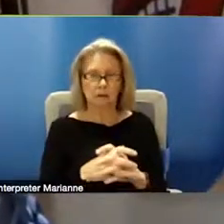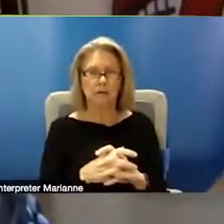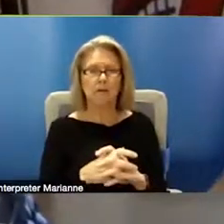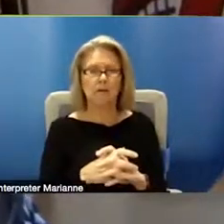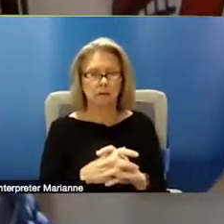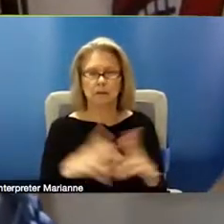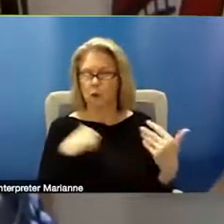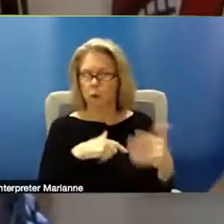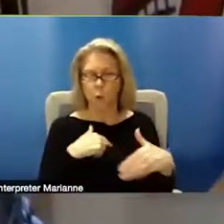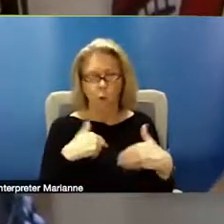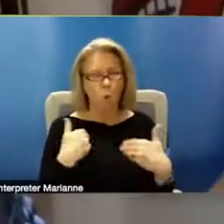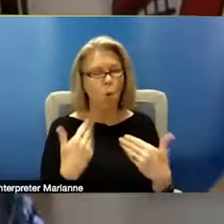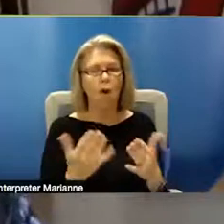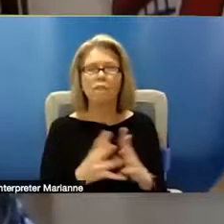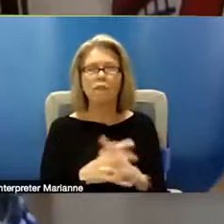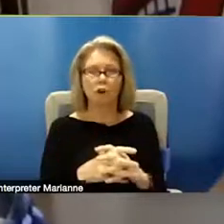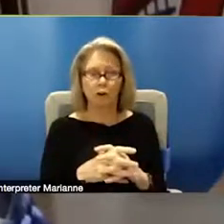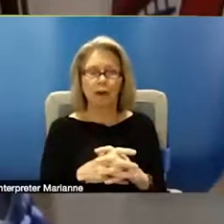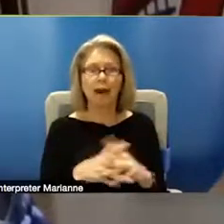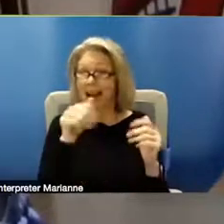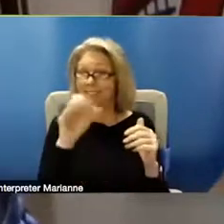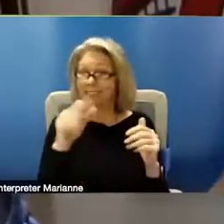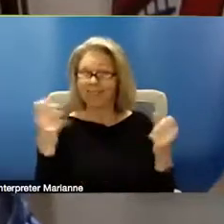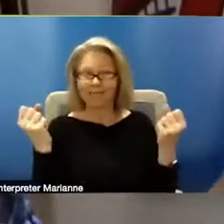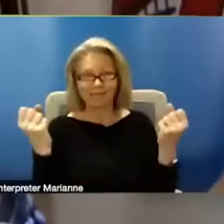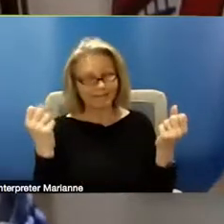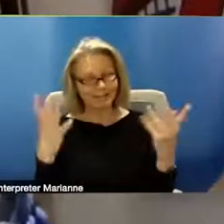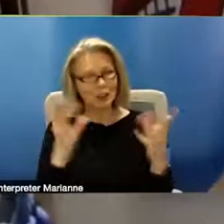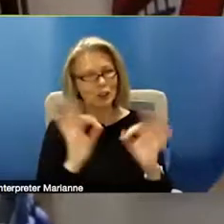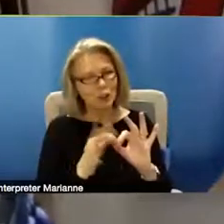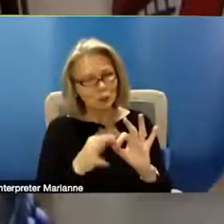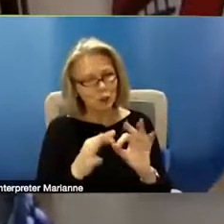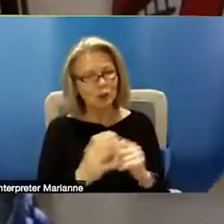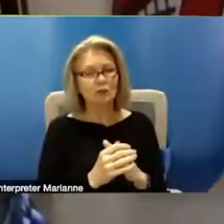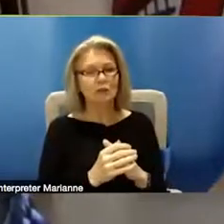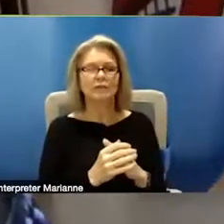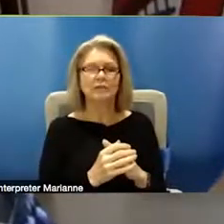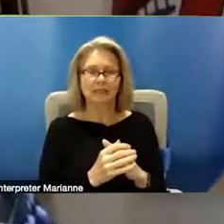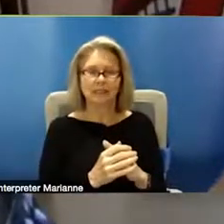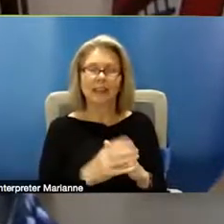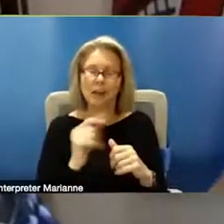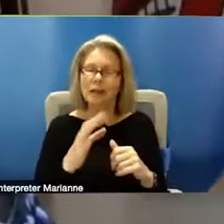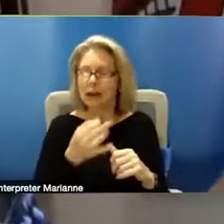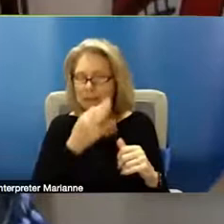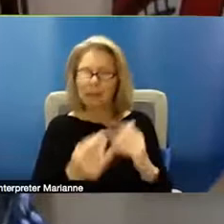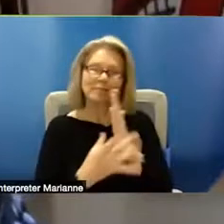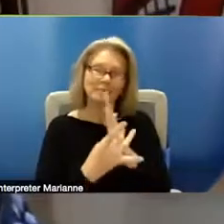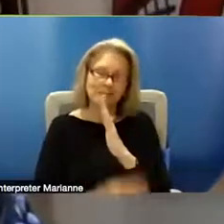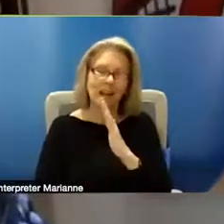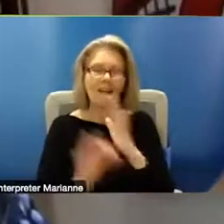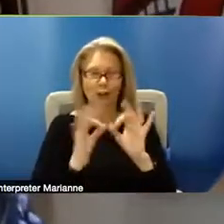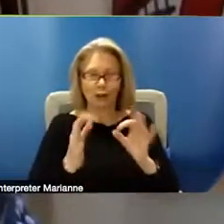way. We are offering ASL and closed caption interpretation. And I want to thank our assistants and